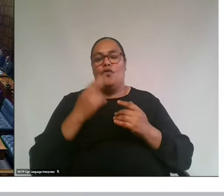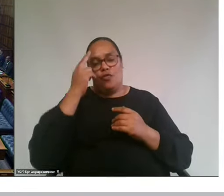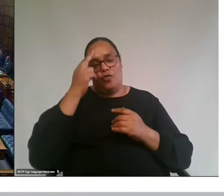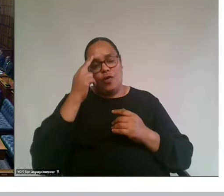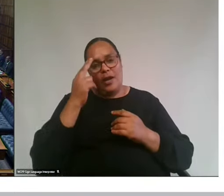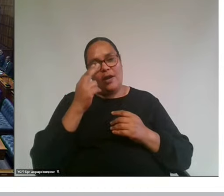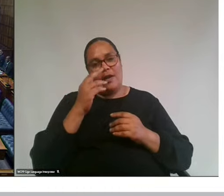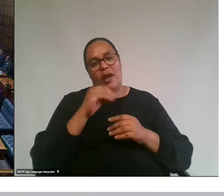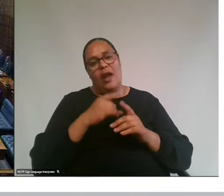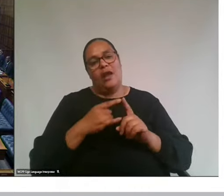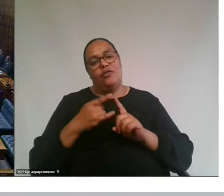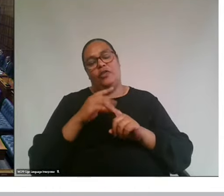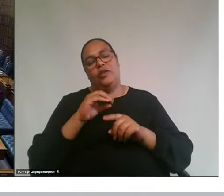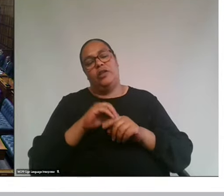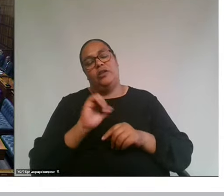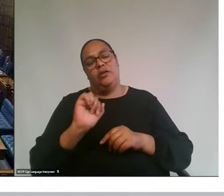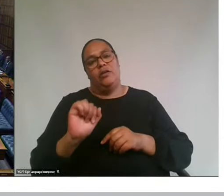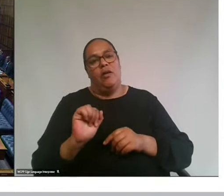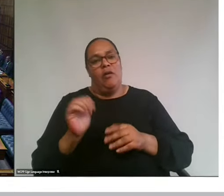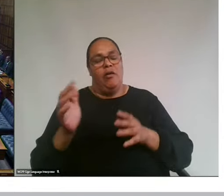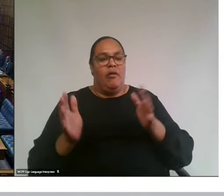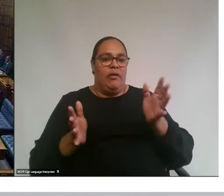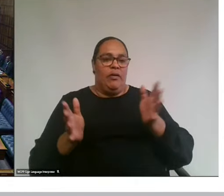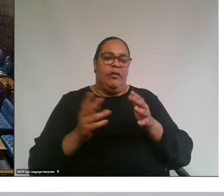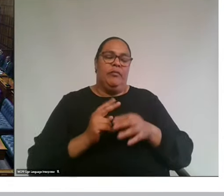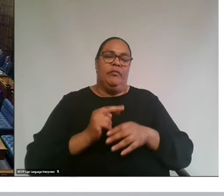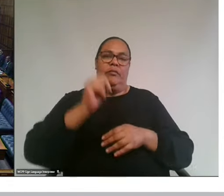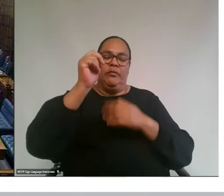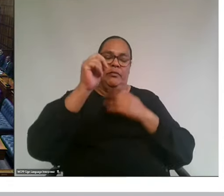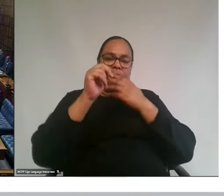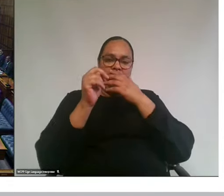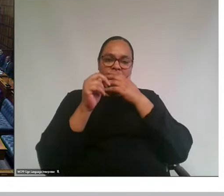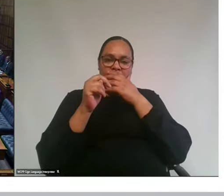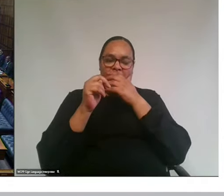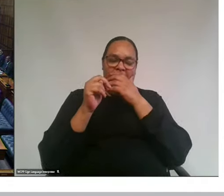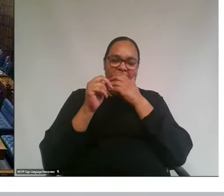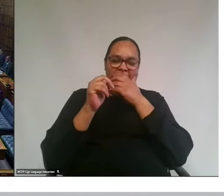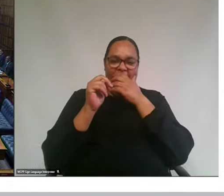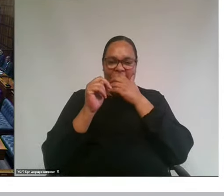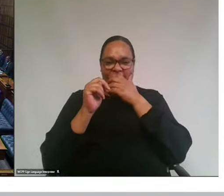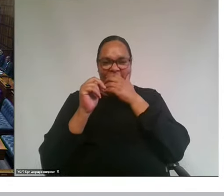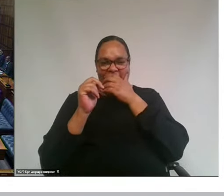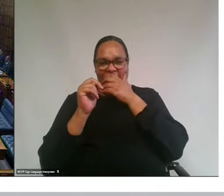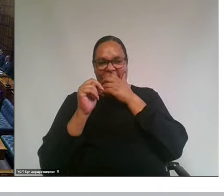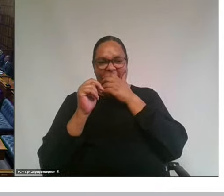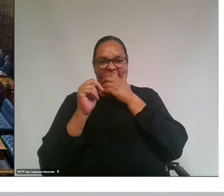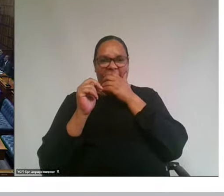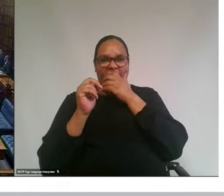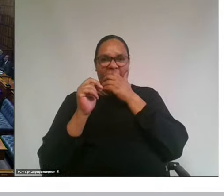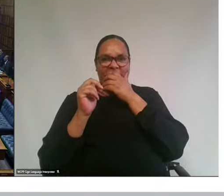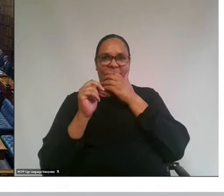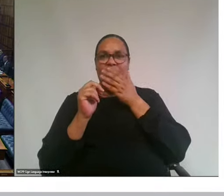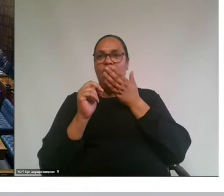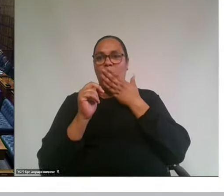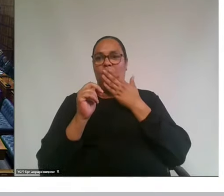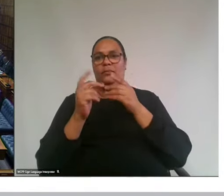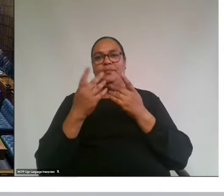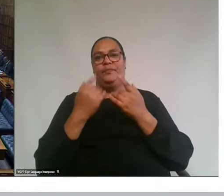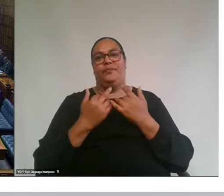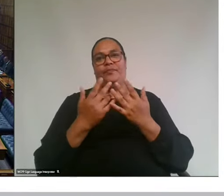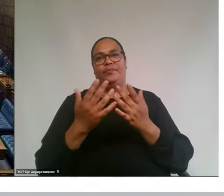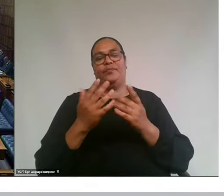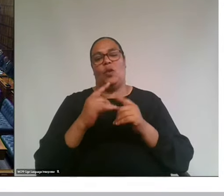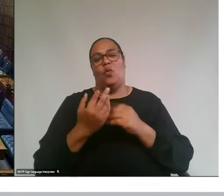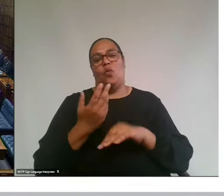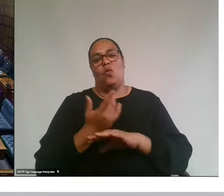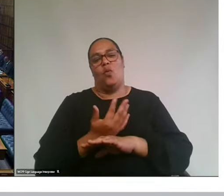the in the in the uh facilities up north and gray is uh hydrogen based from uh gas um or